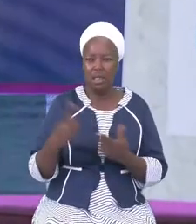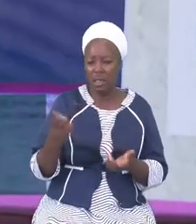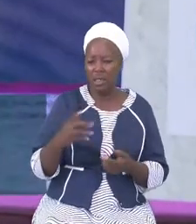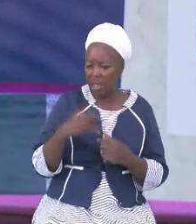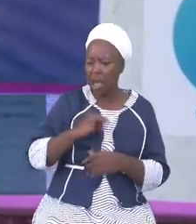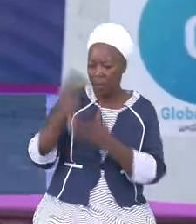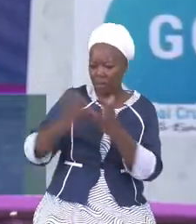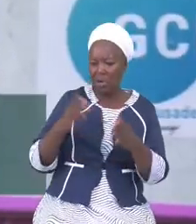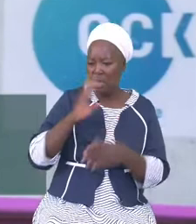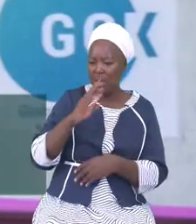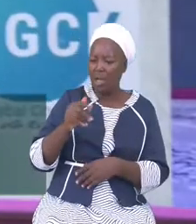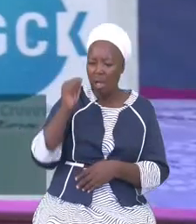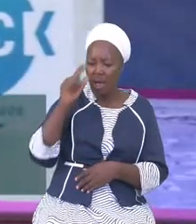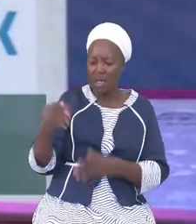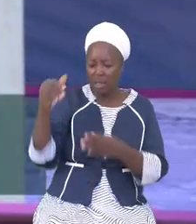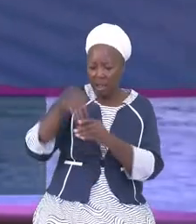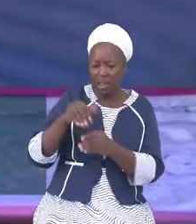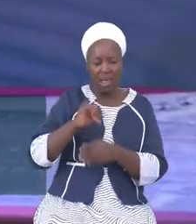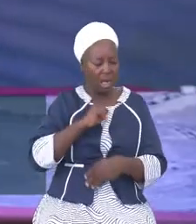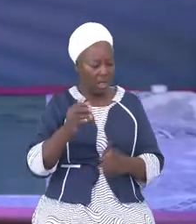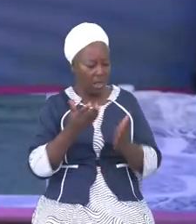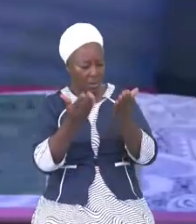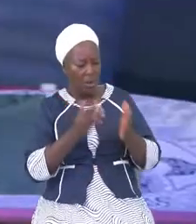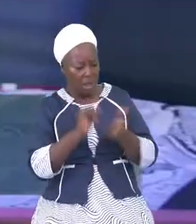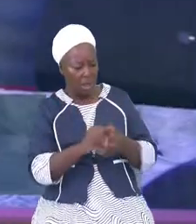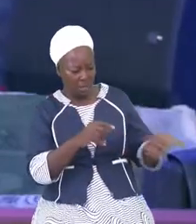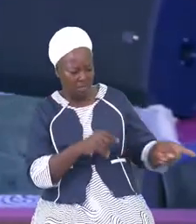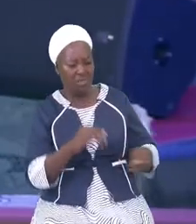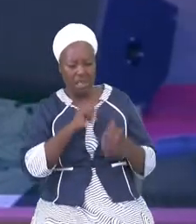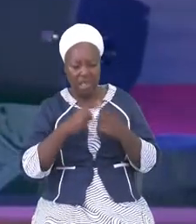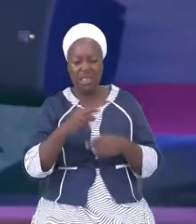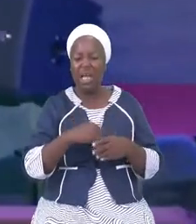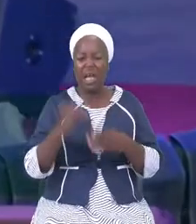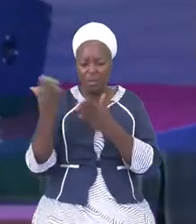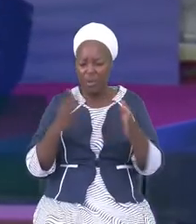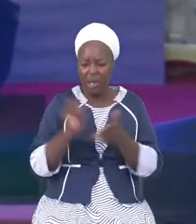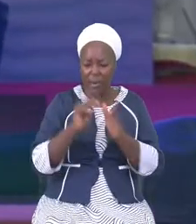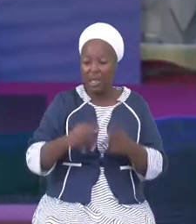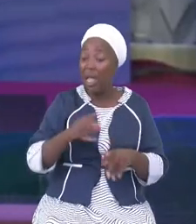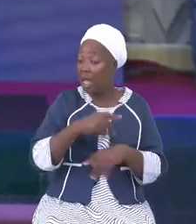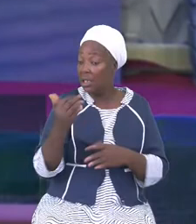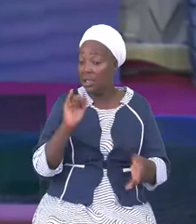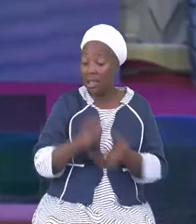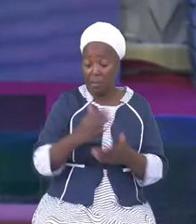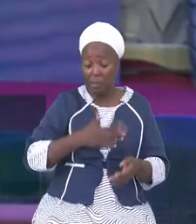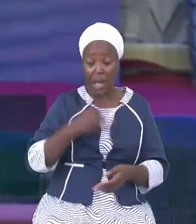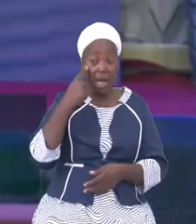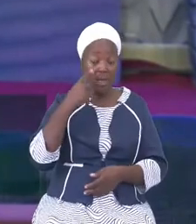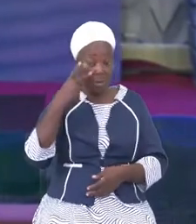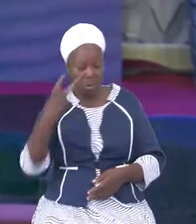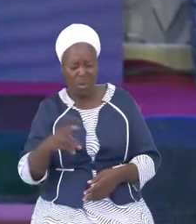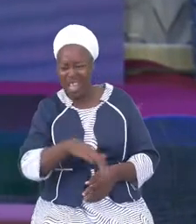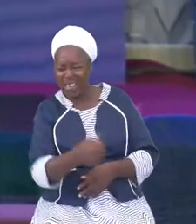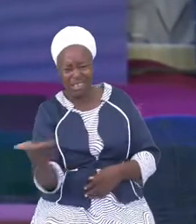in. I desire that field. Solomon said, I brought it in. Anything my eyes saw,